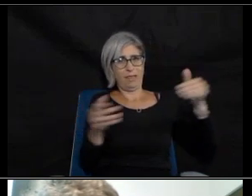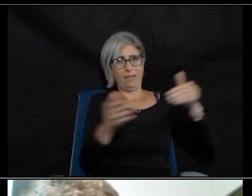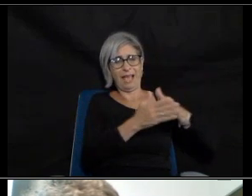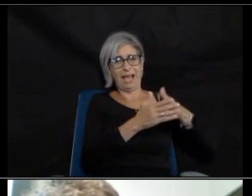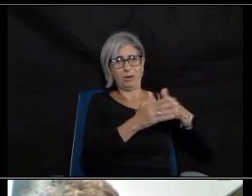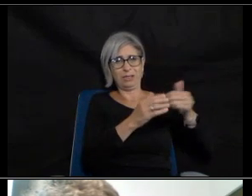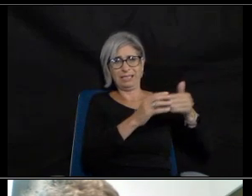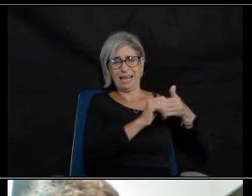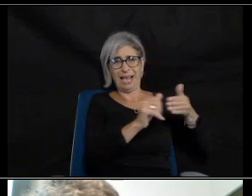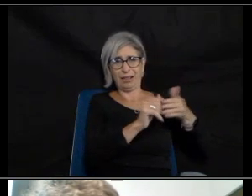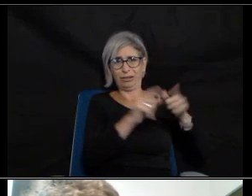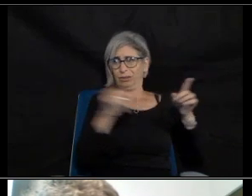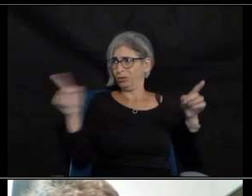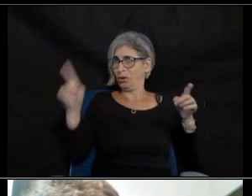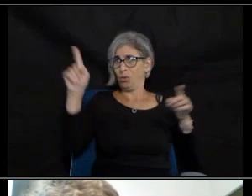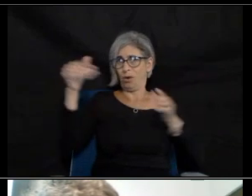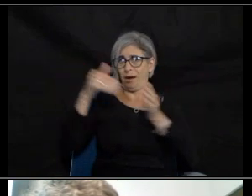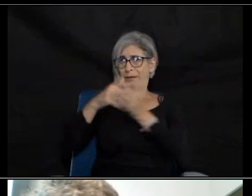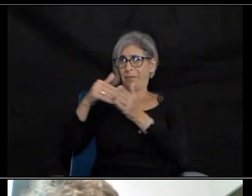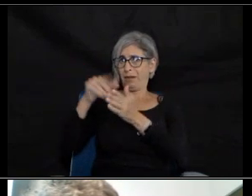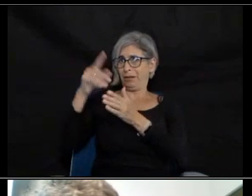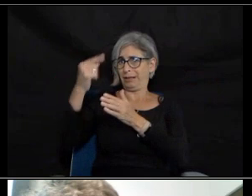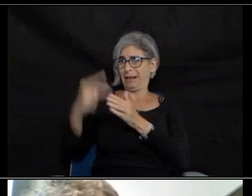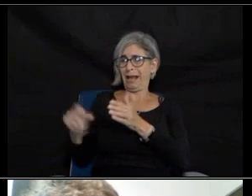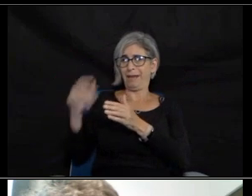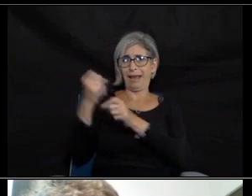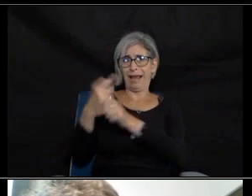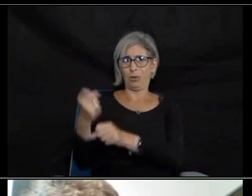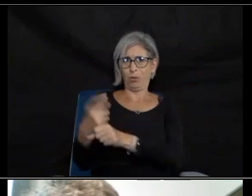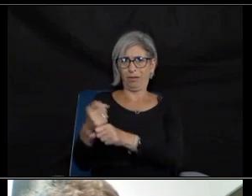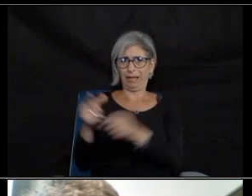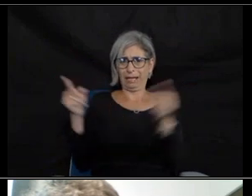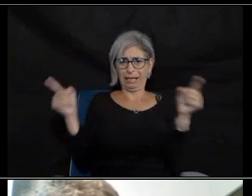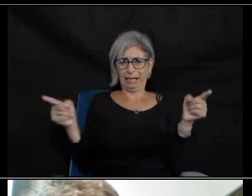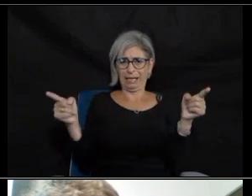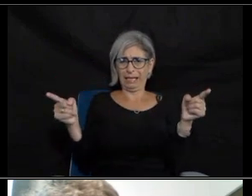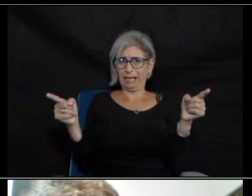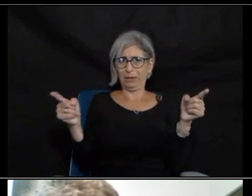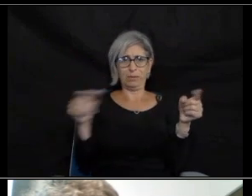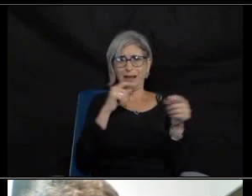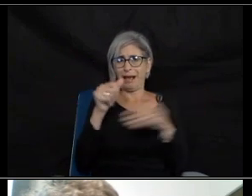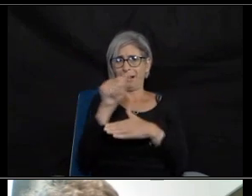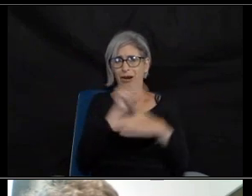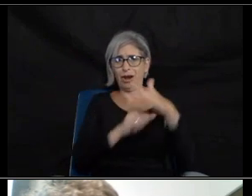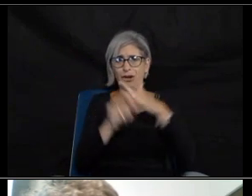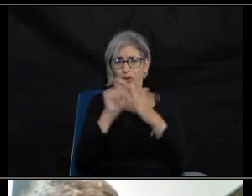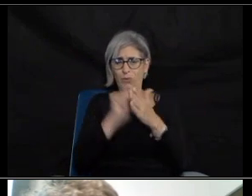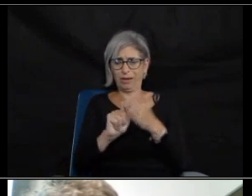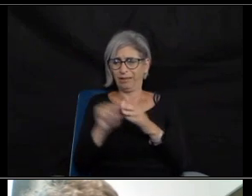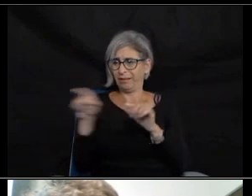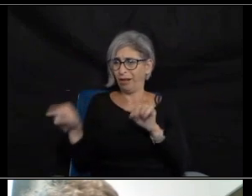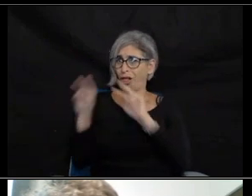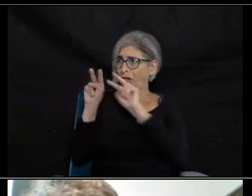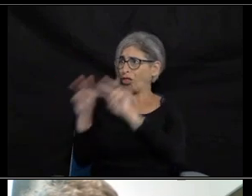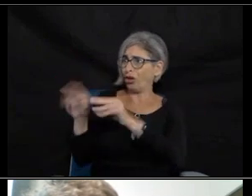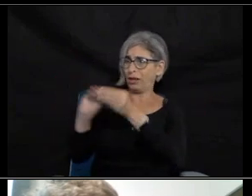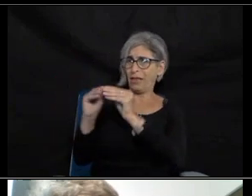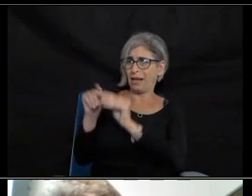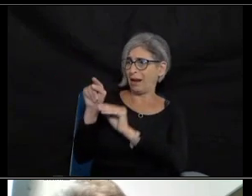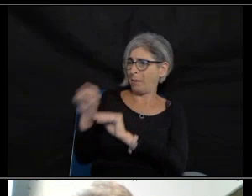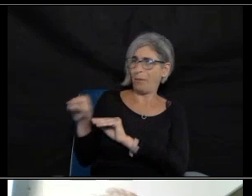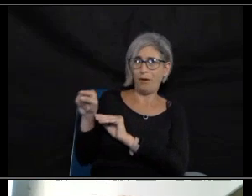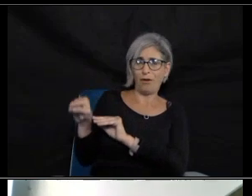$784,000 to almost $1.5 million annually deficit that wasn't underwritten. if you look at that number, that's the